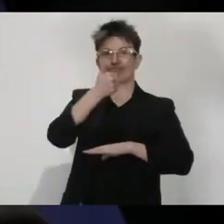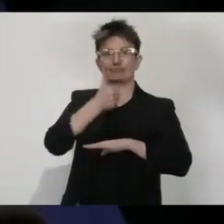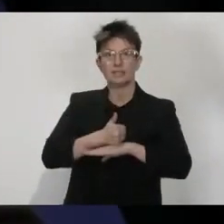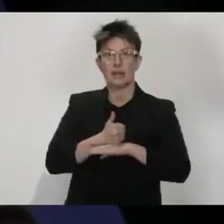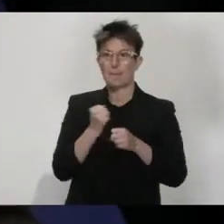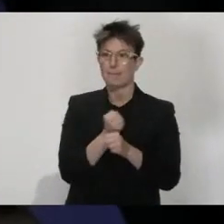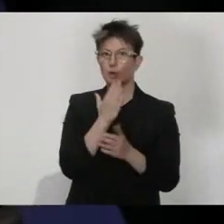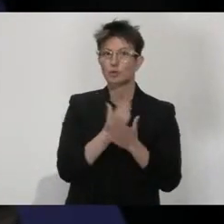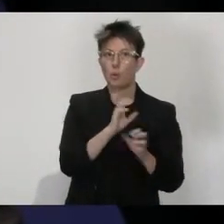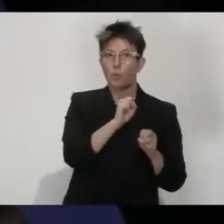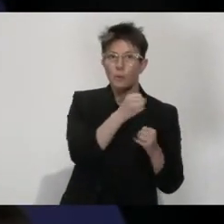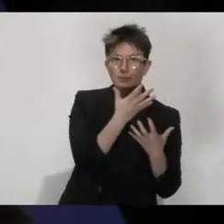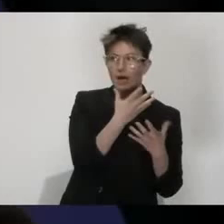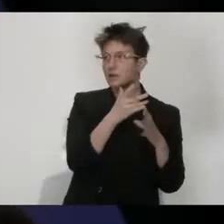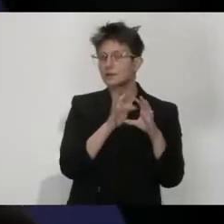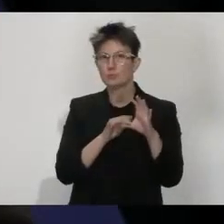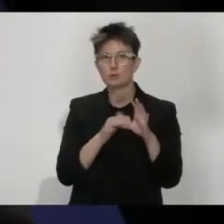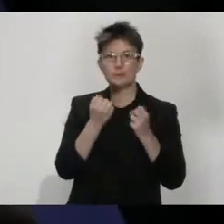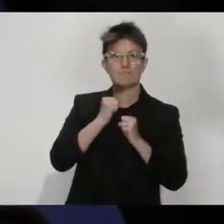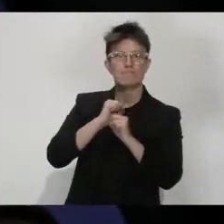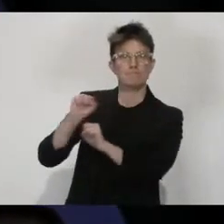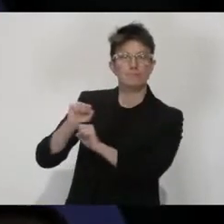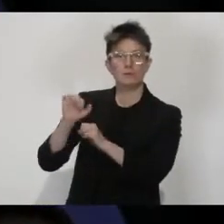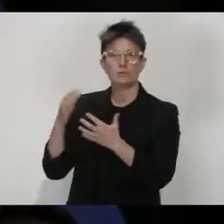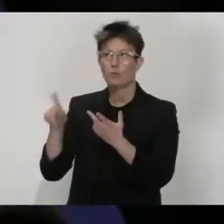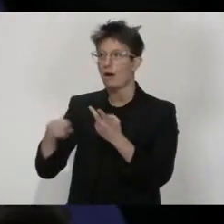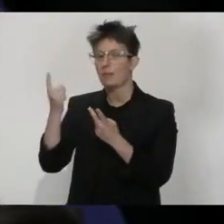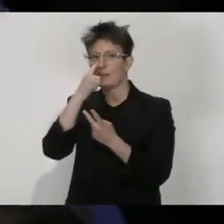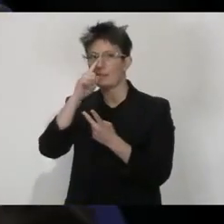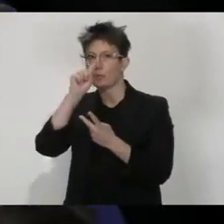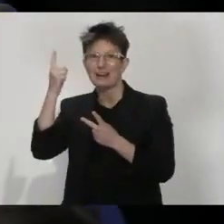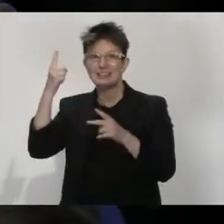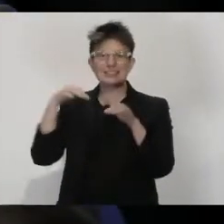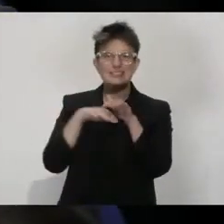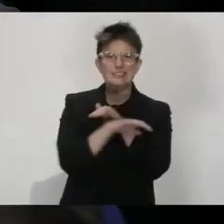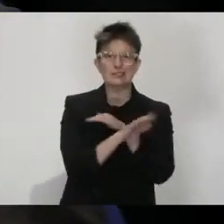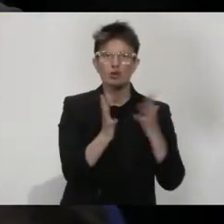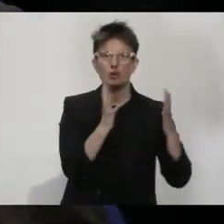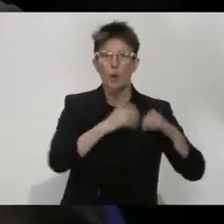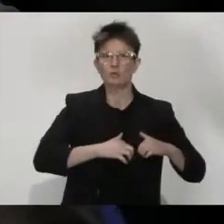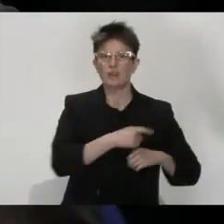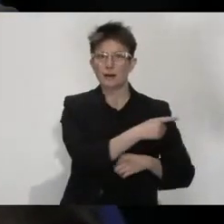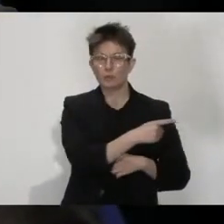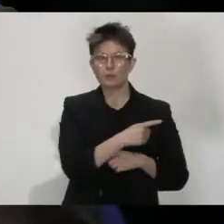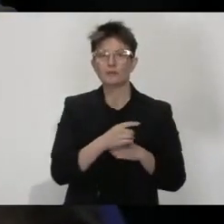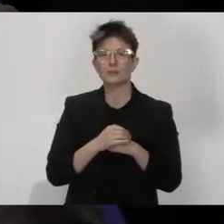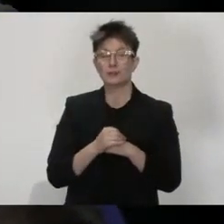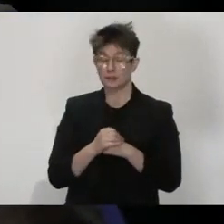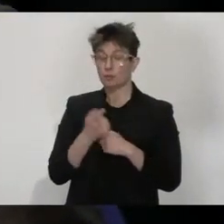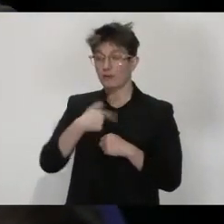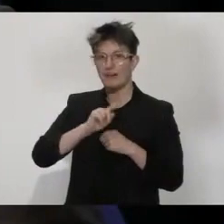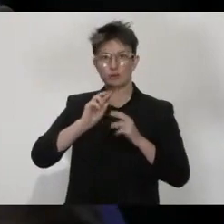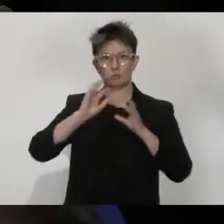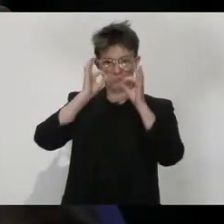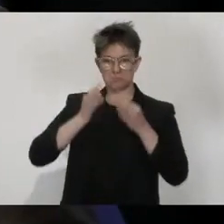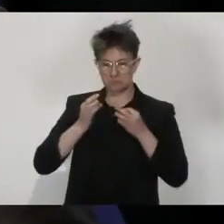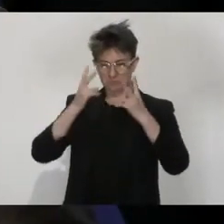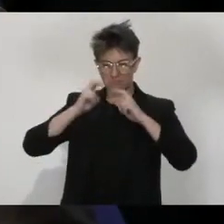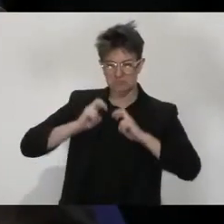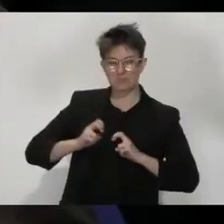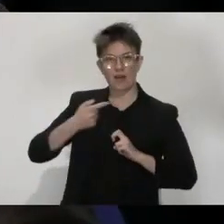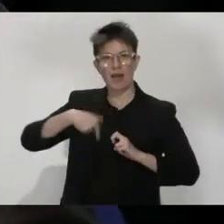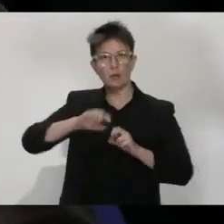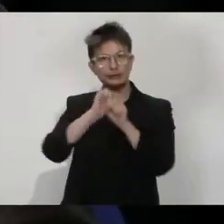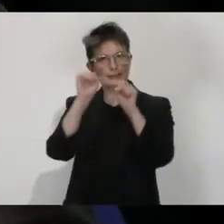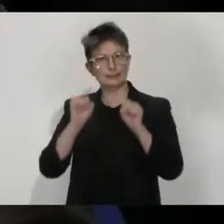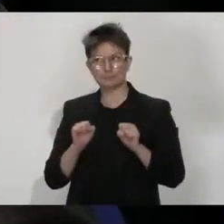security agencies and large private sector companies around how robust their systems are. But I do think obviously NZX will be reflecting on